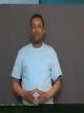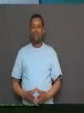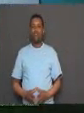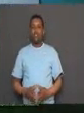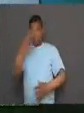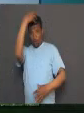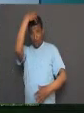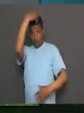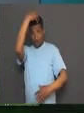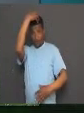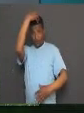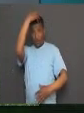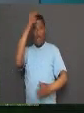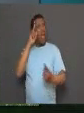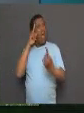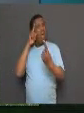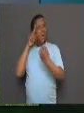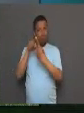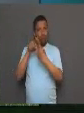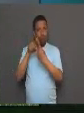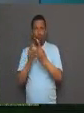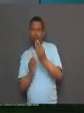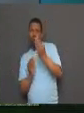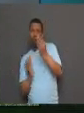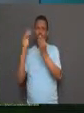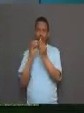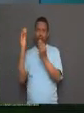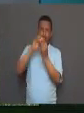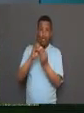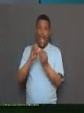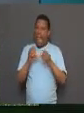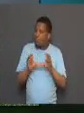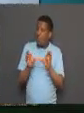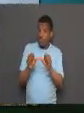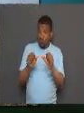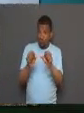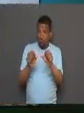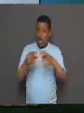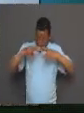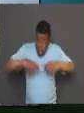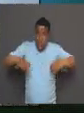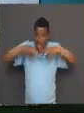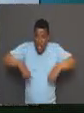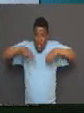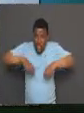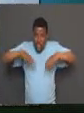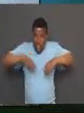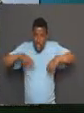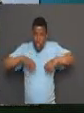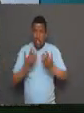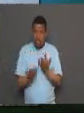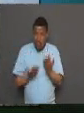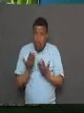The government aims to increase extension and research services